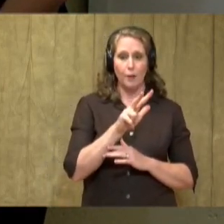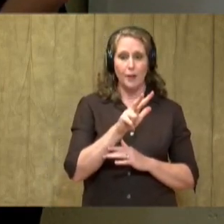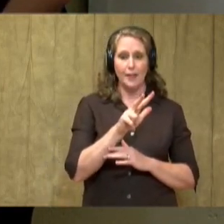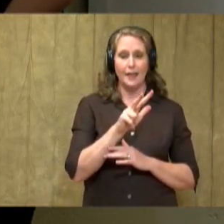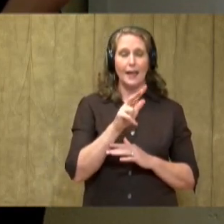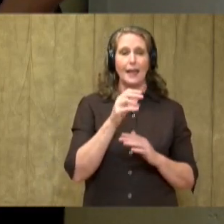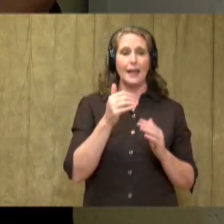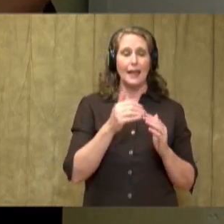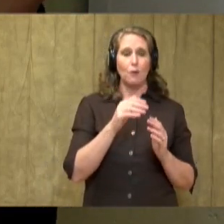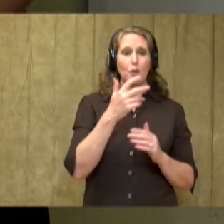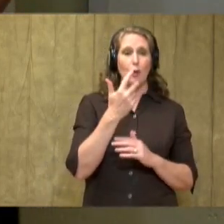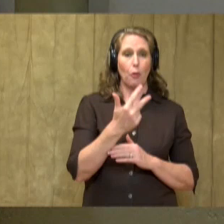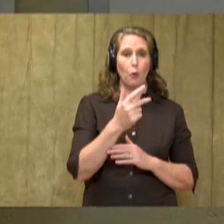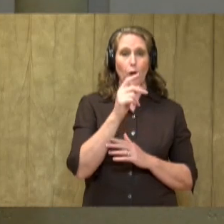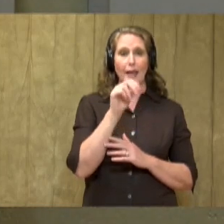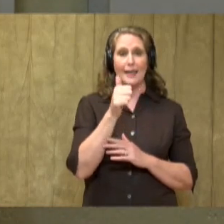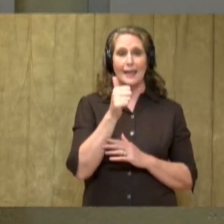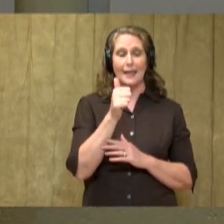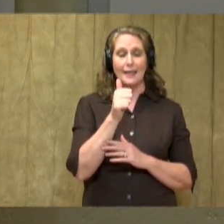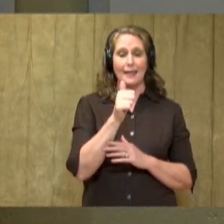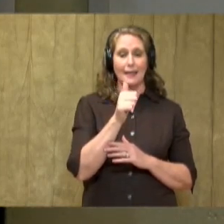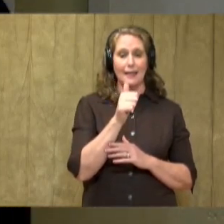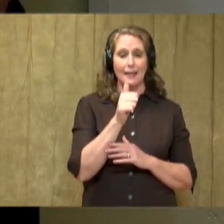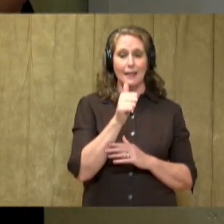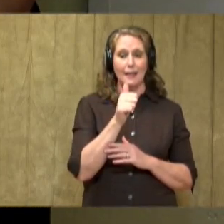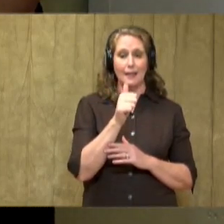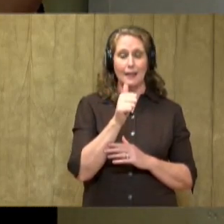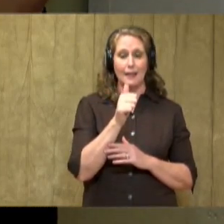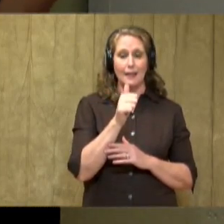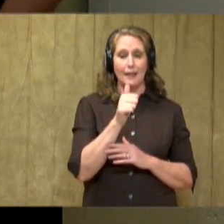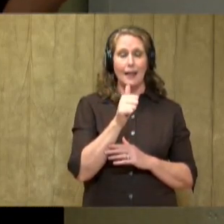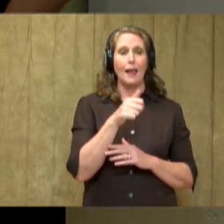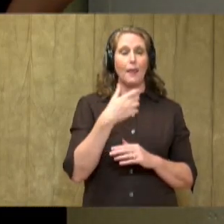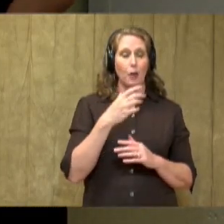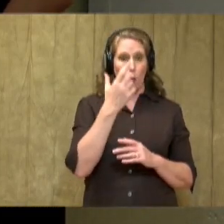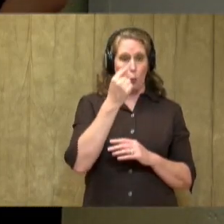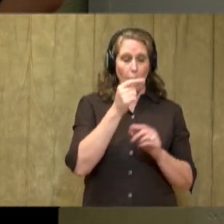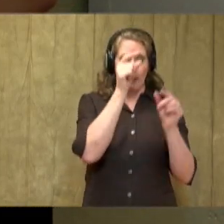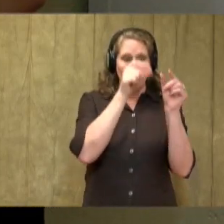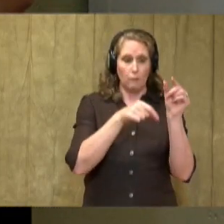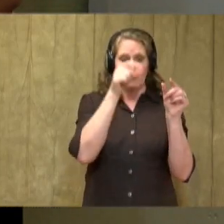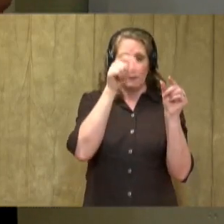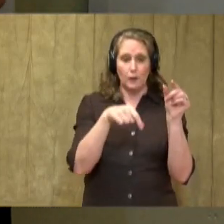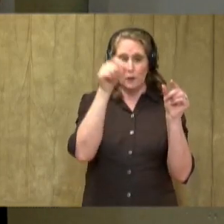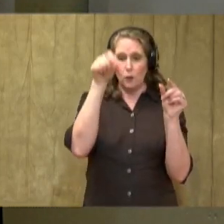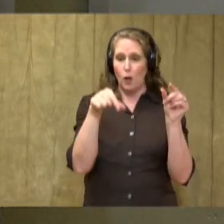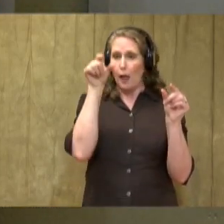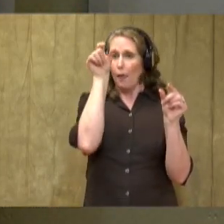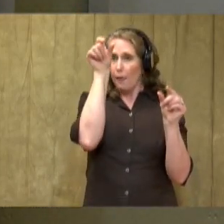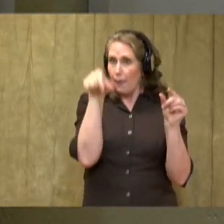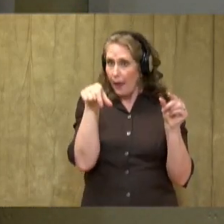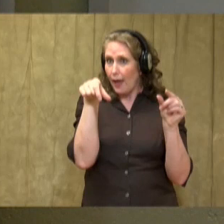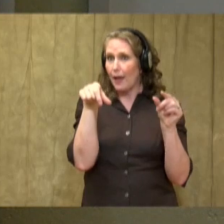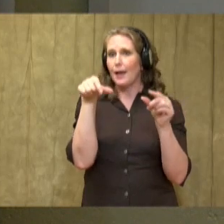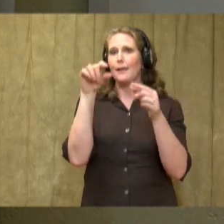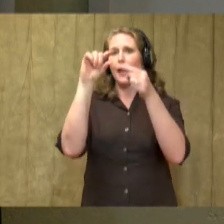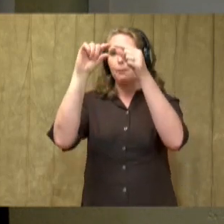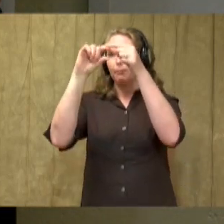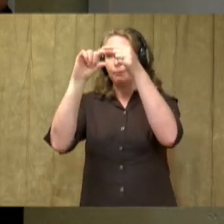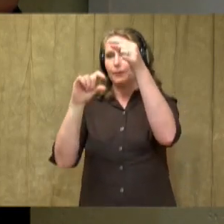tens. So they took a 10 and broke it up into cubes. So they're saying the 3